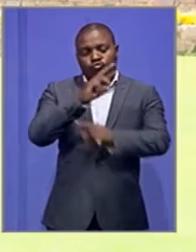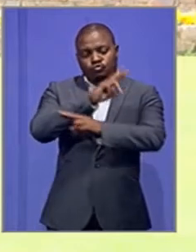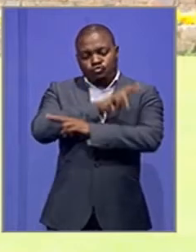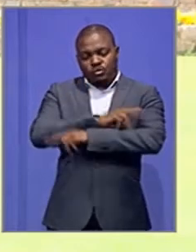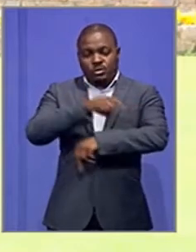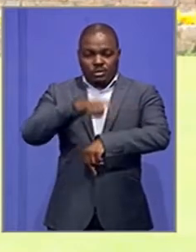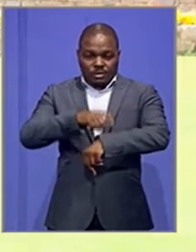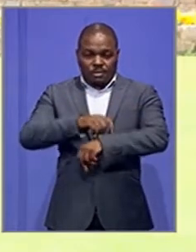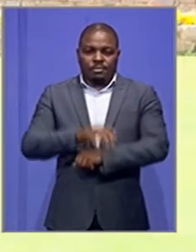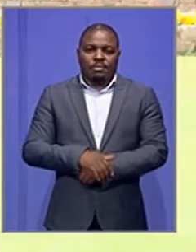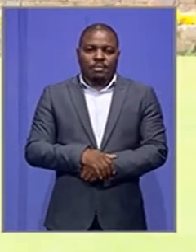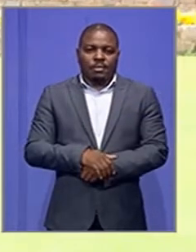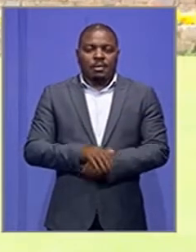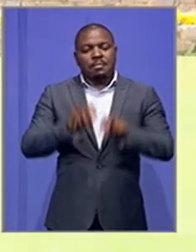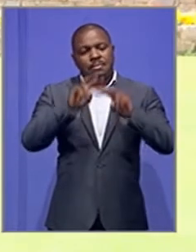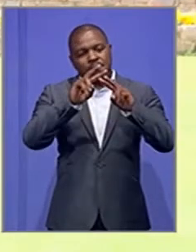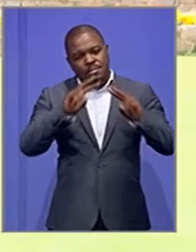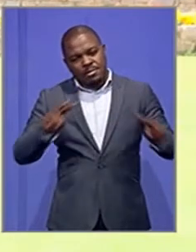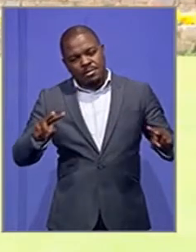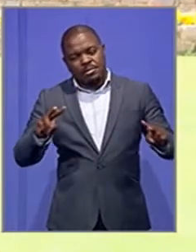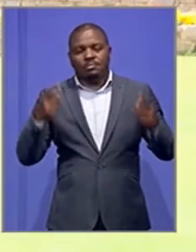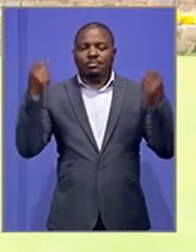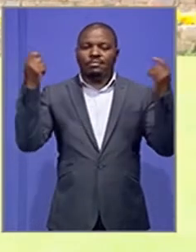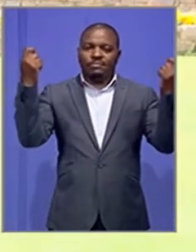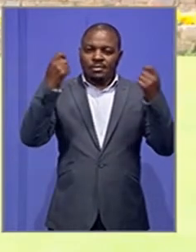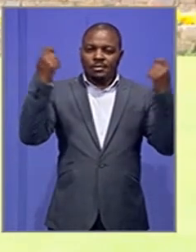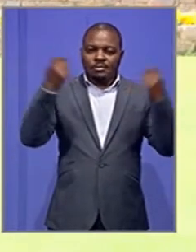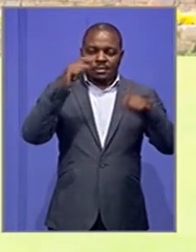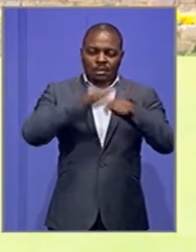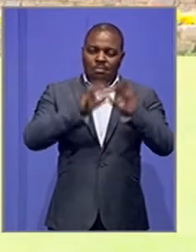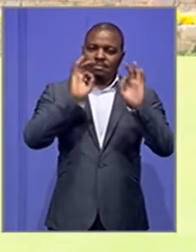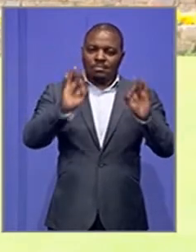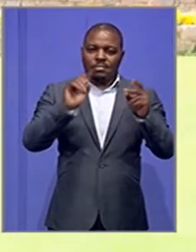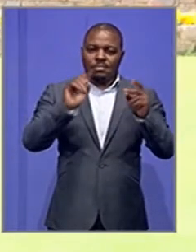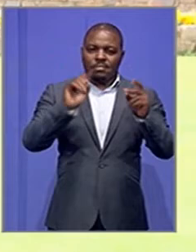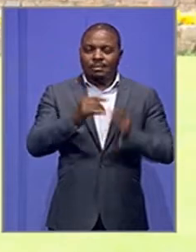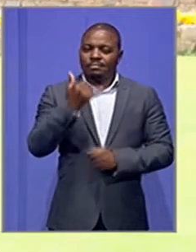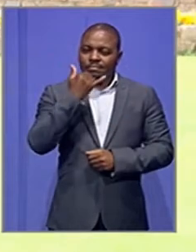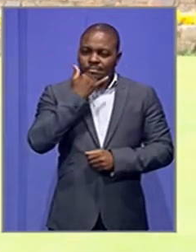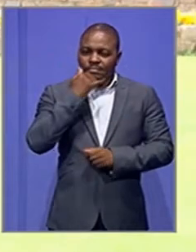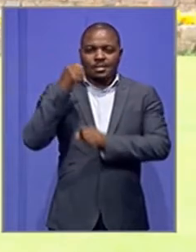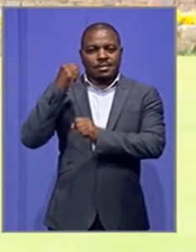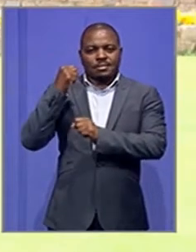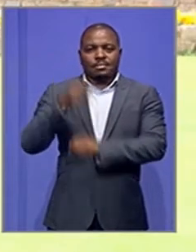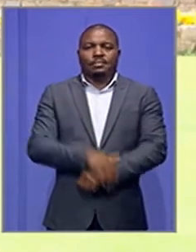peaceful and safe festive season, and a Merry Christmas.